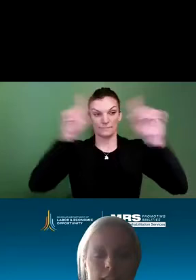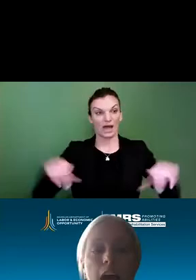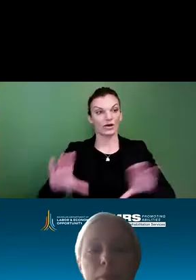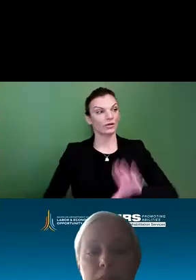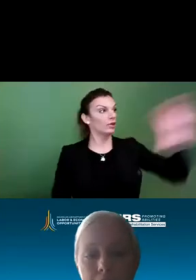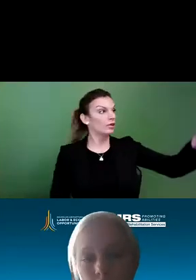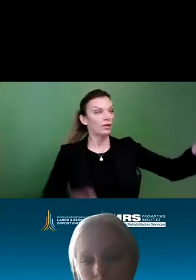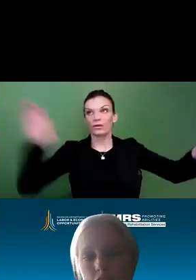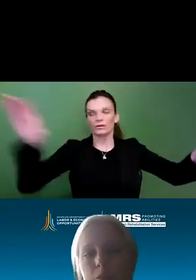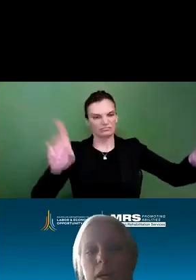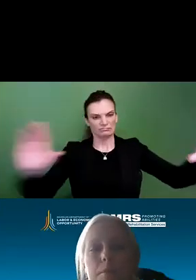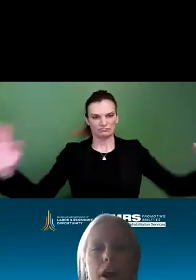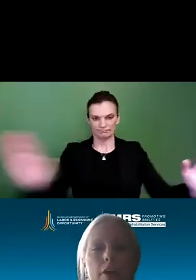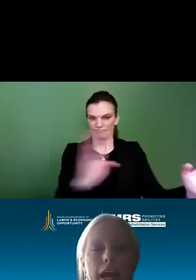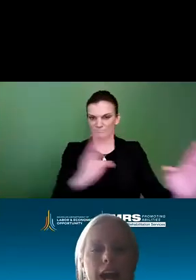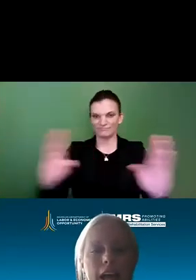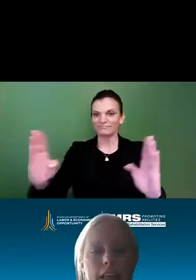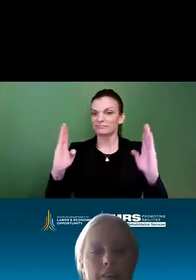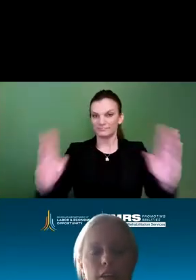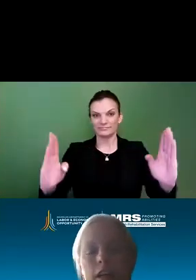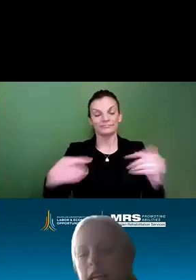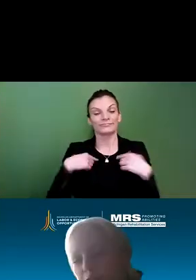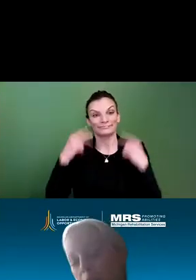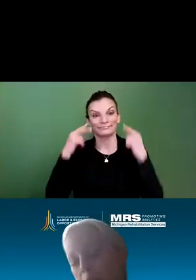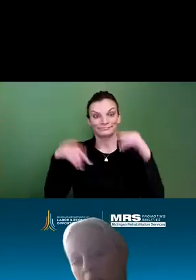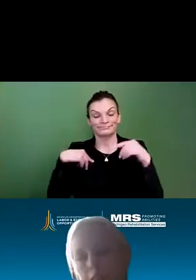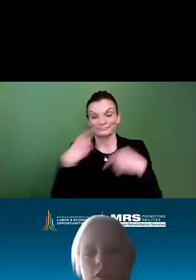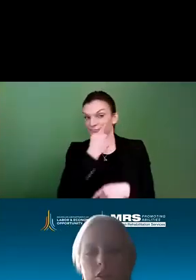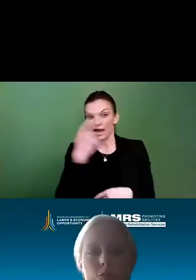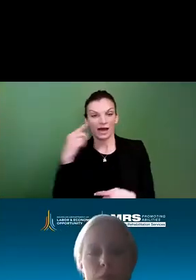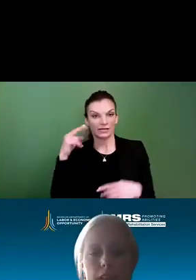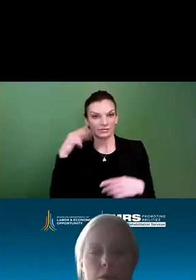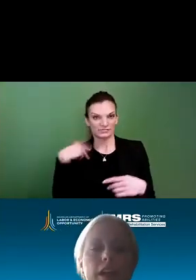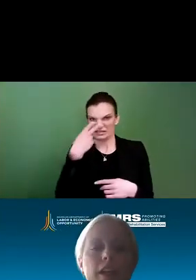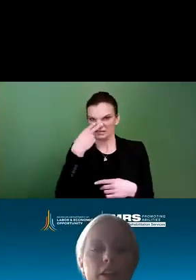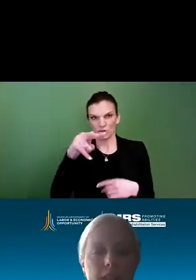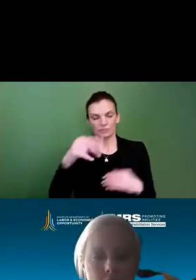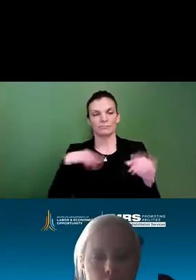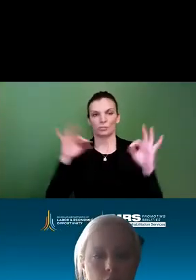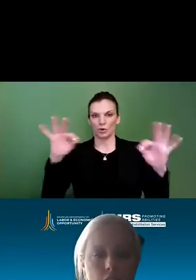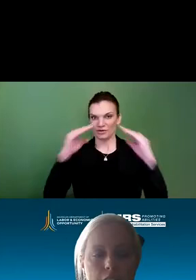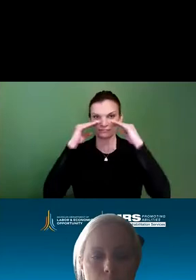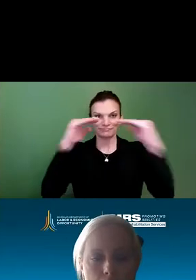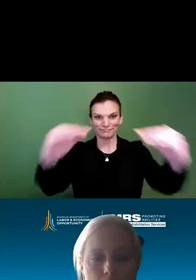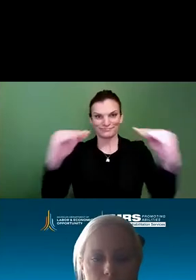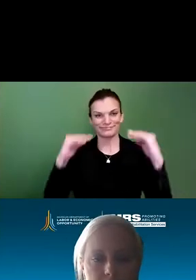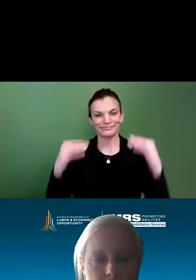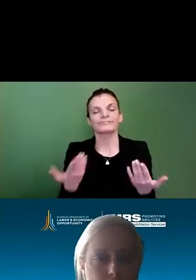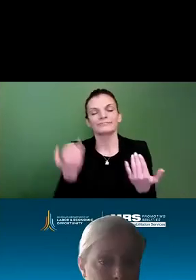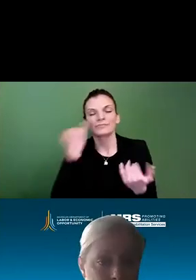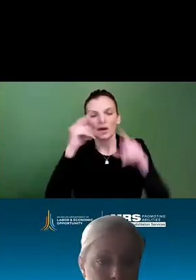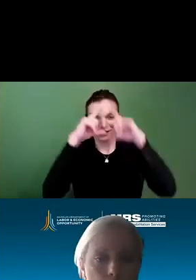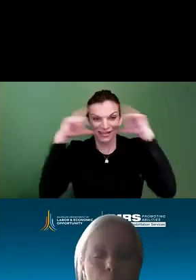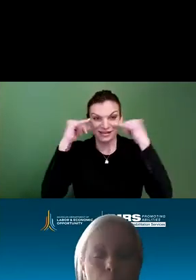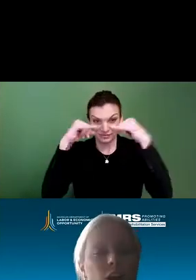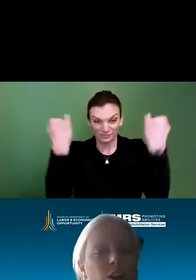The top of that screen should be about at eye level. If you wear bifocals, you might lower it a little bit so you can look out of the bottom of your